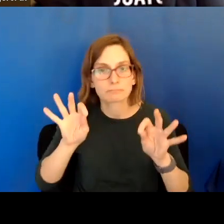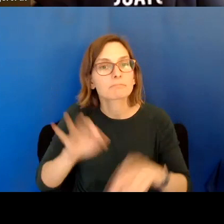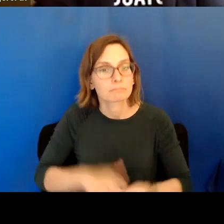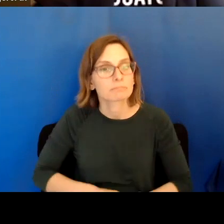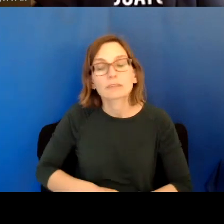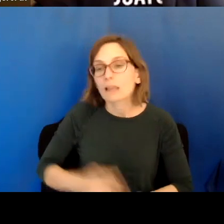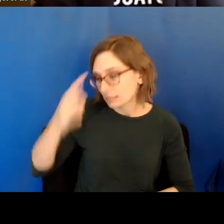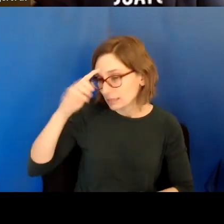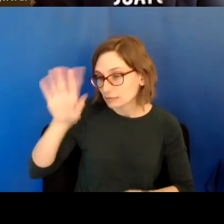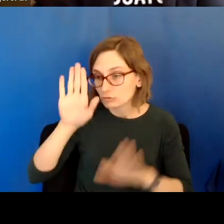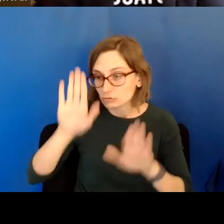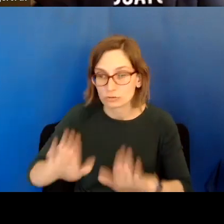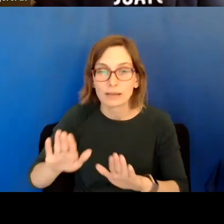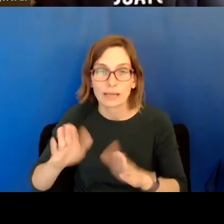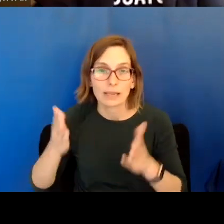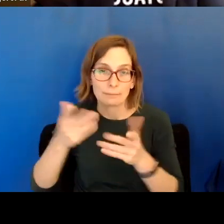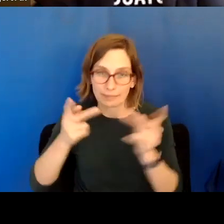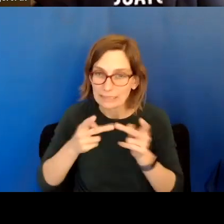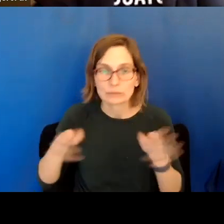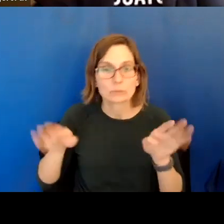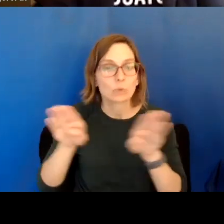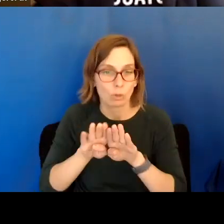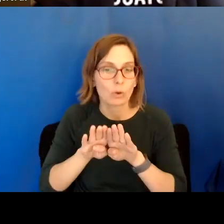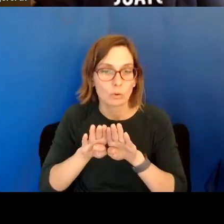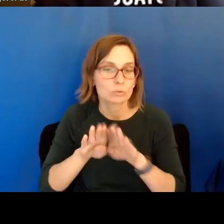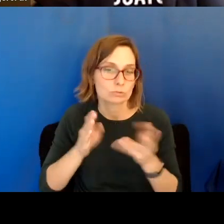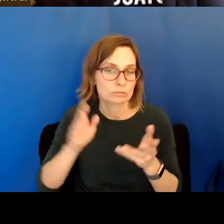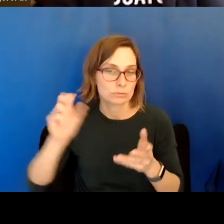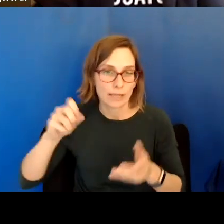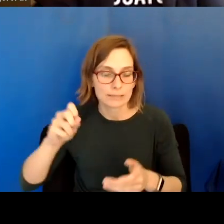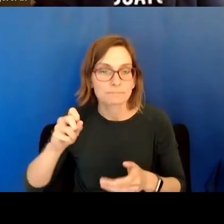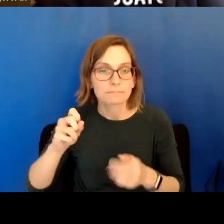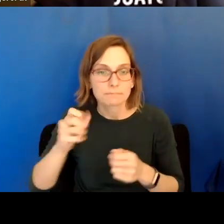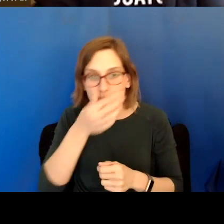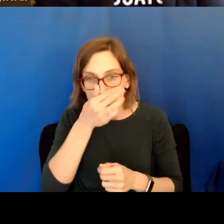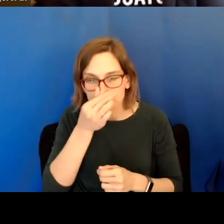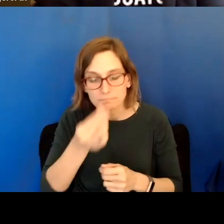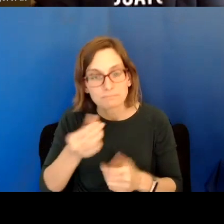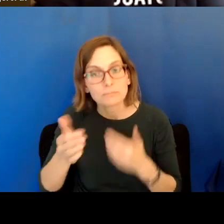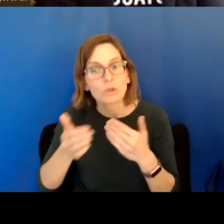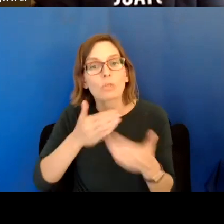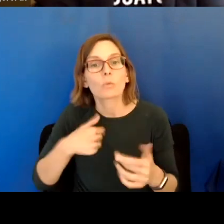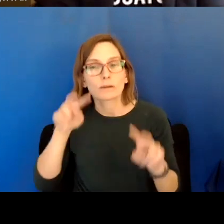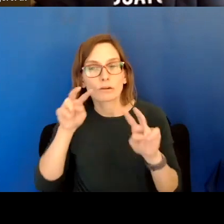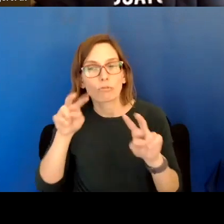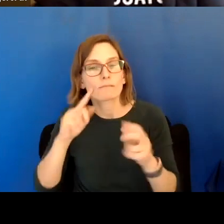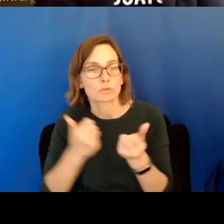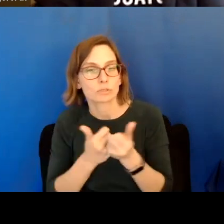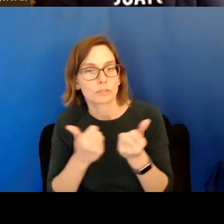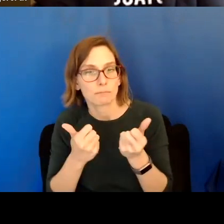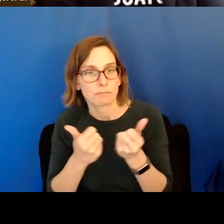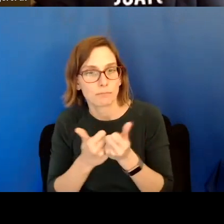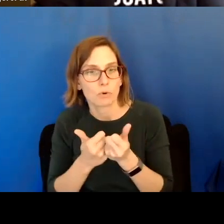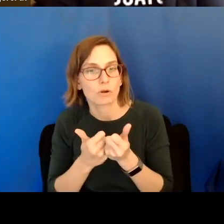a really good closing point, that although we are looking for support from others, we